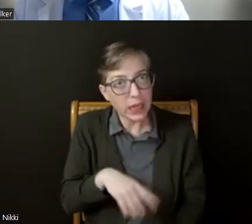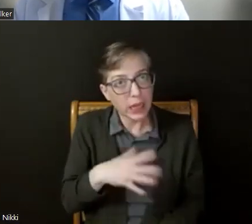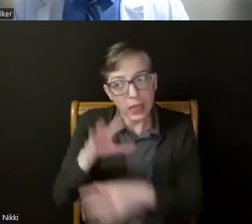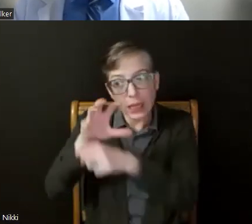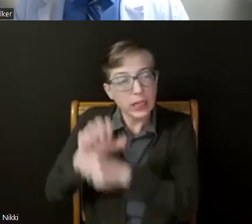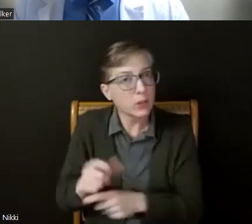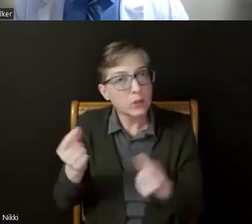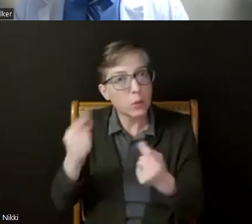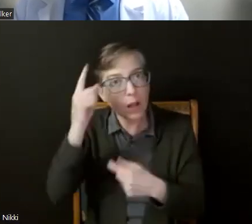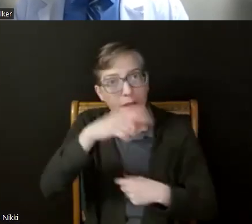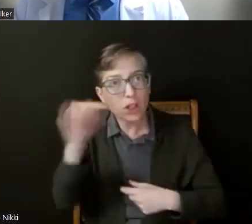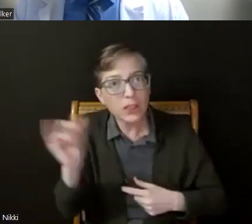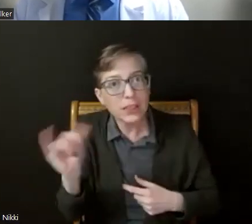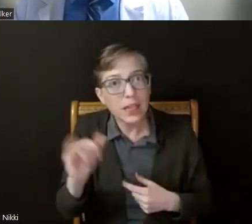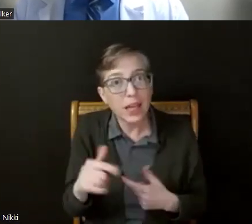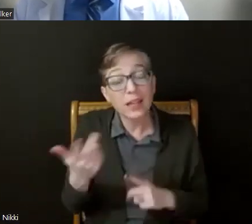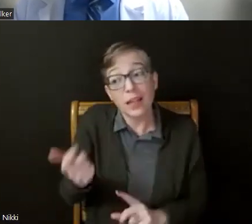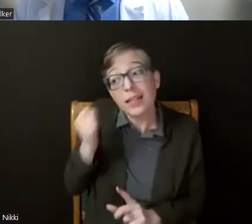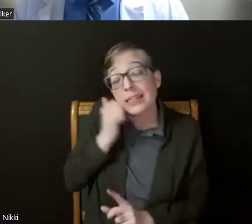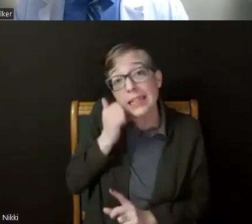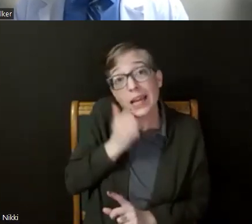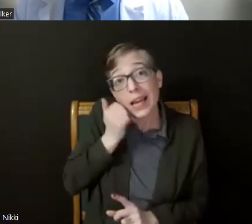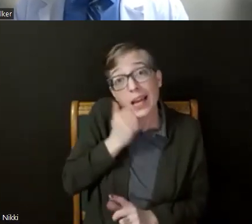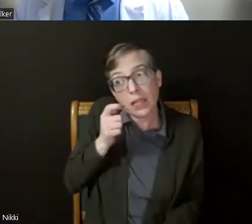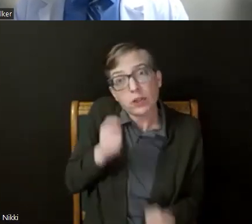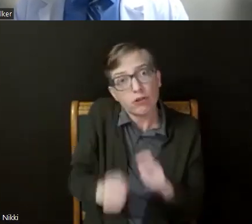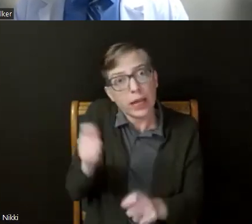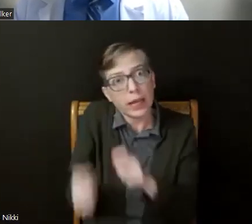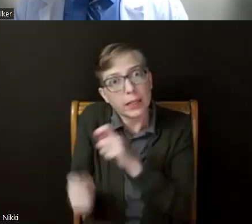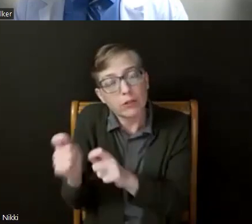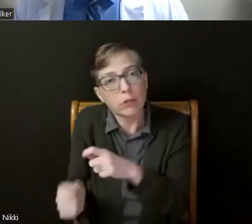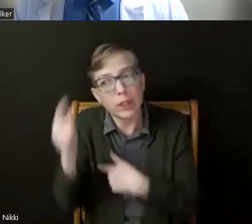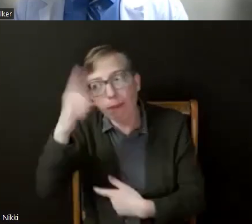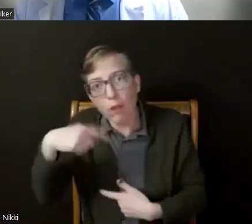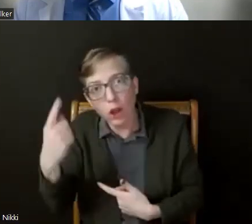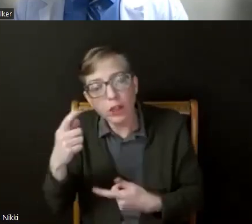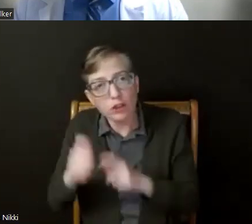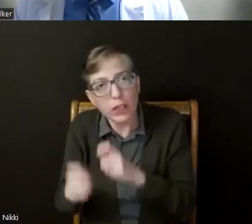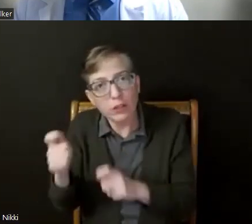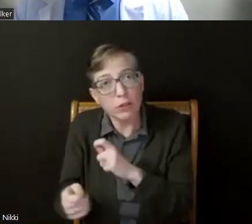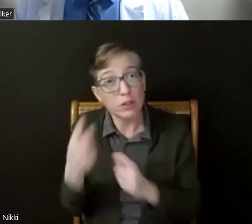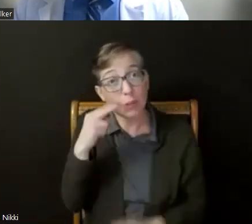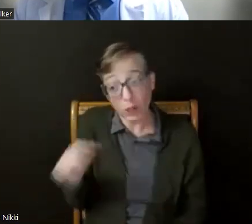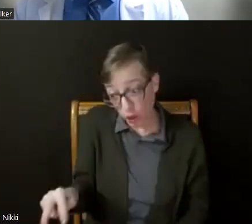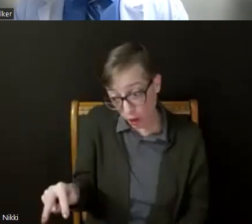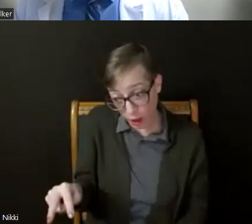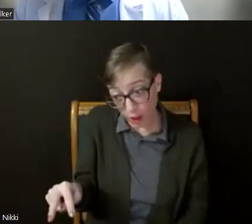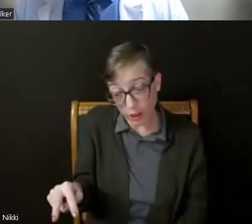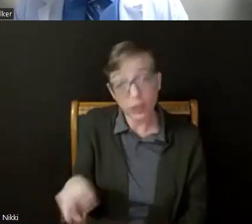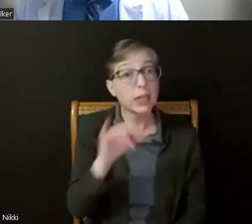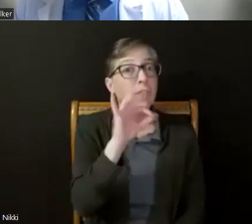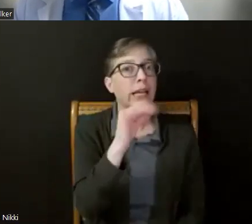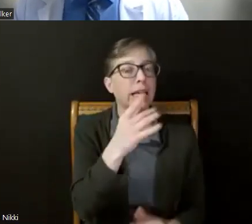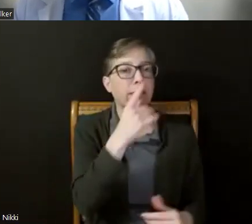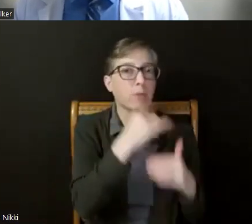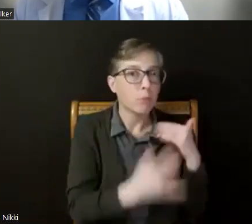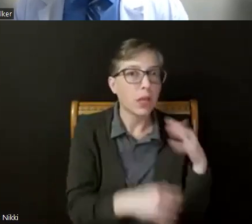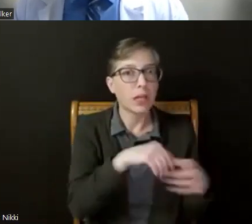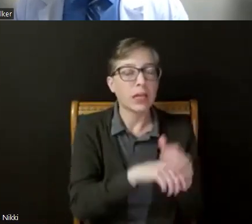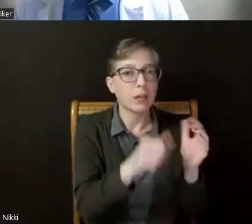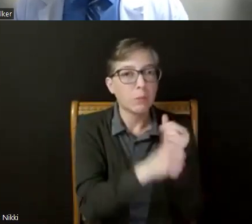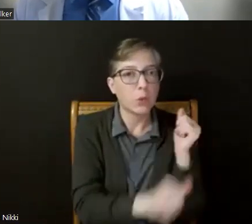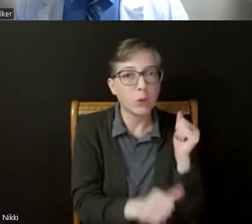by day. It's not always the same. Look at it. Never ignore blood in your poop. Never ignore blood